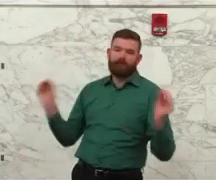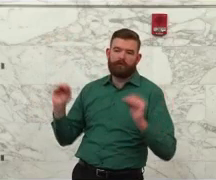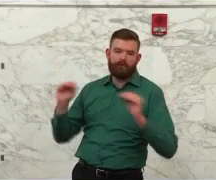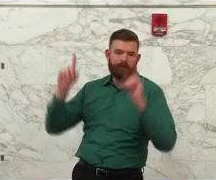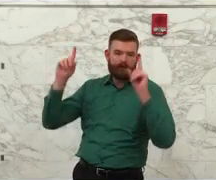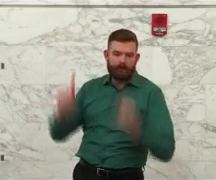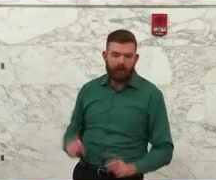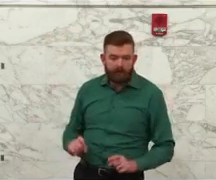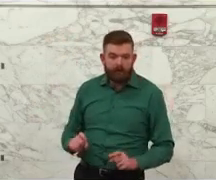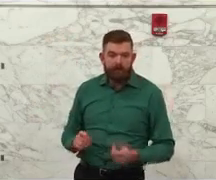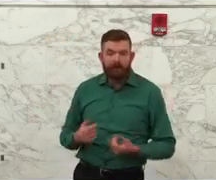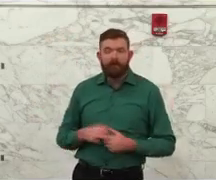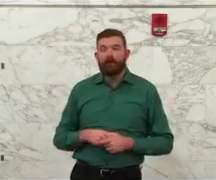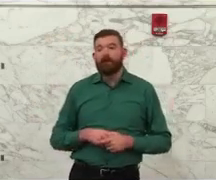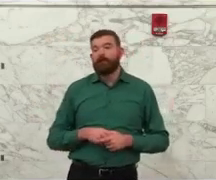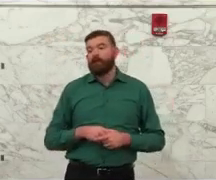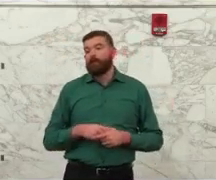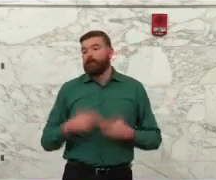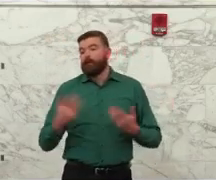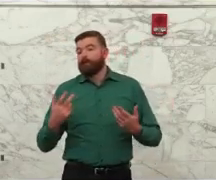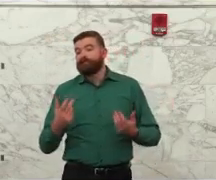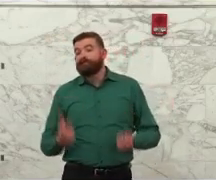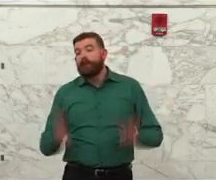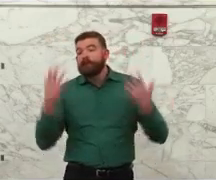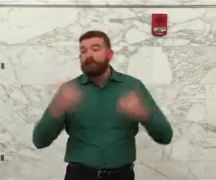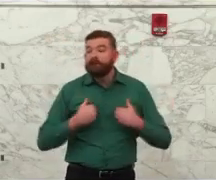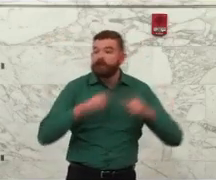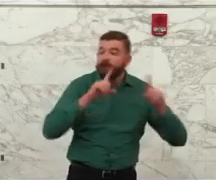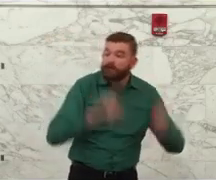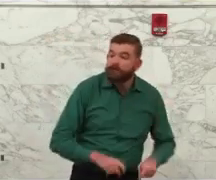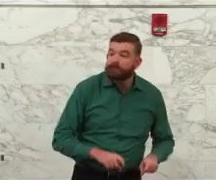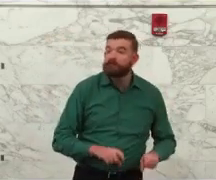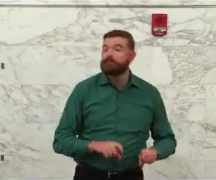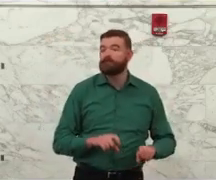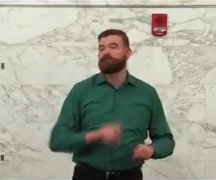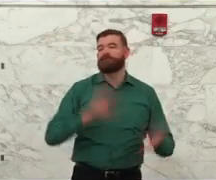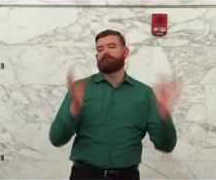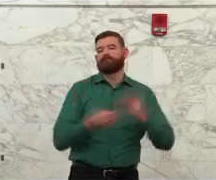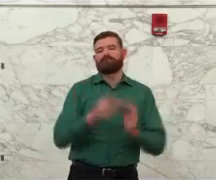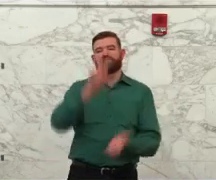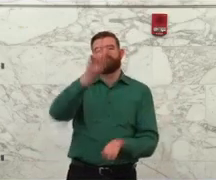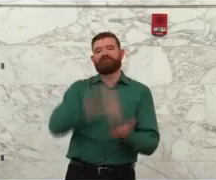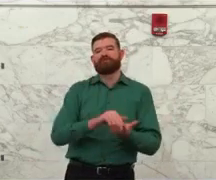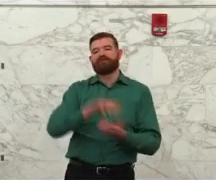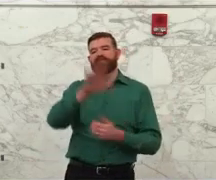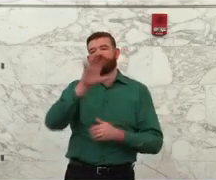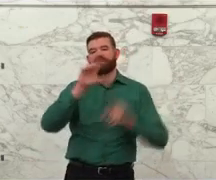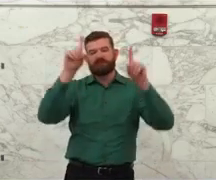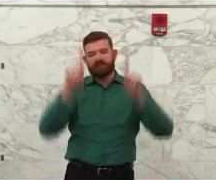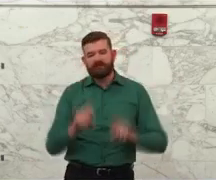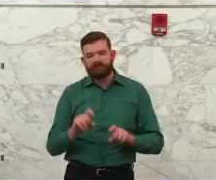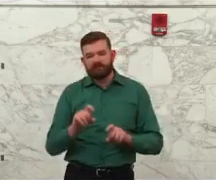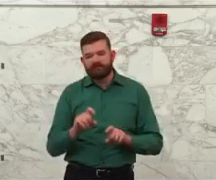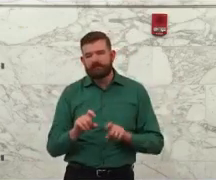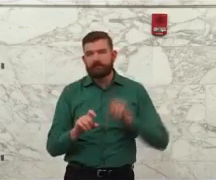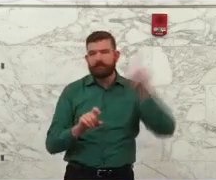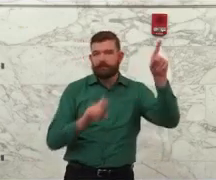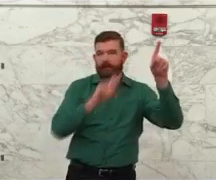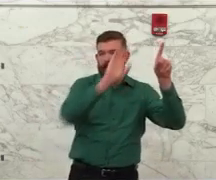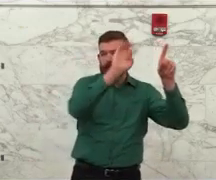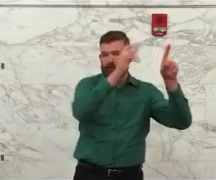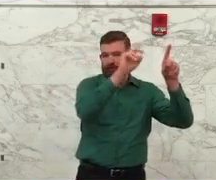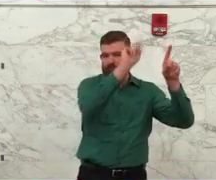2,500 allotted per site per week at the moment. And again, Pat's working with Judy to see, and Jamal will be a part of this,